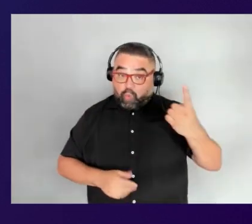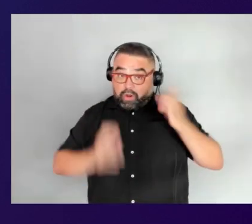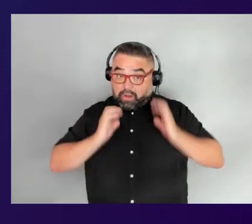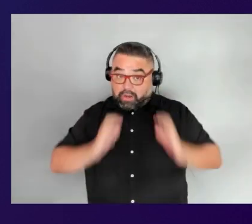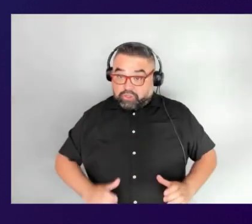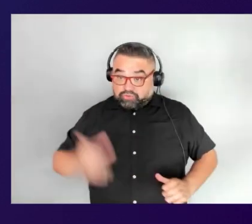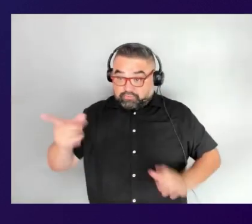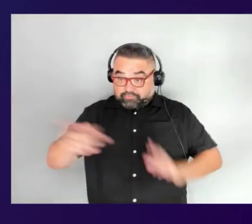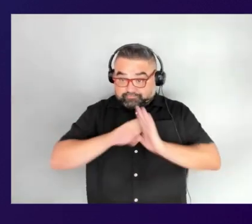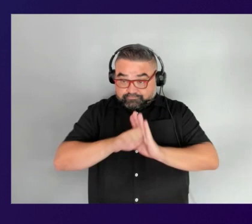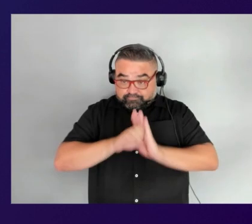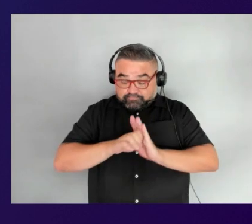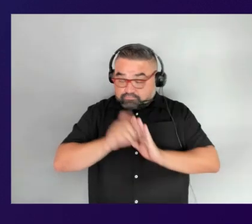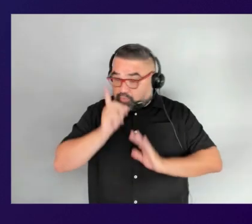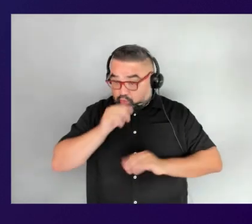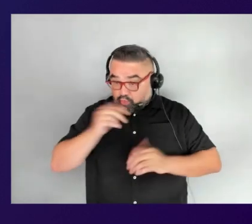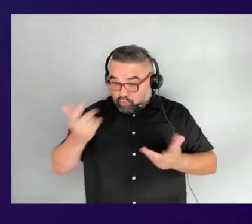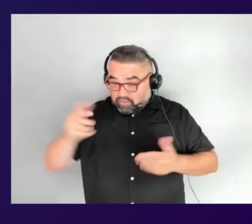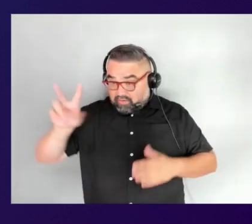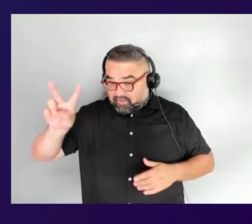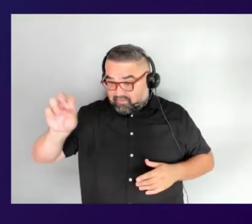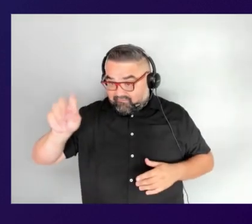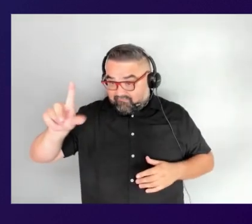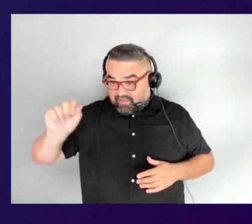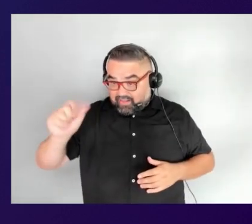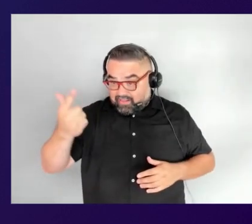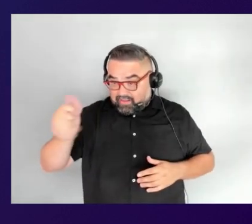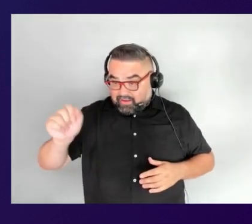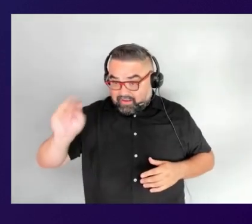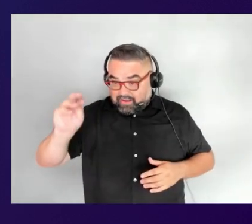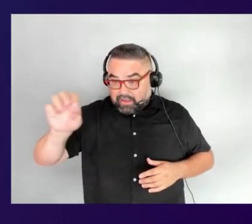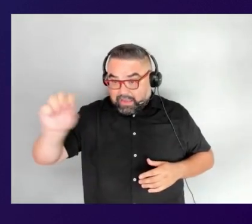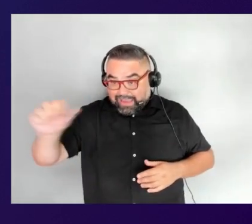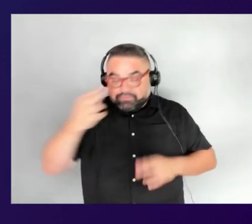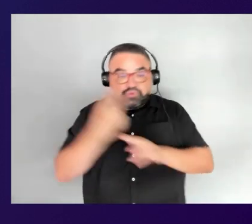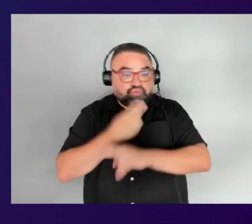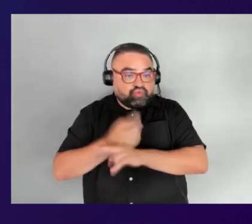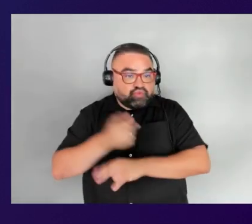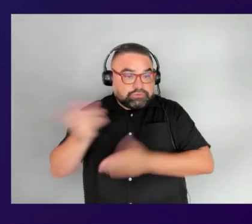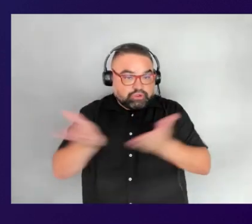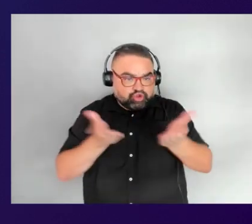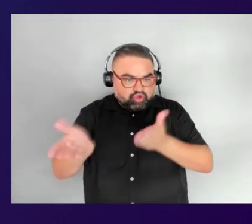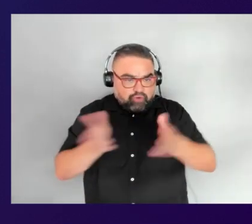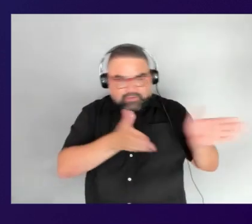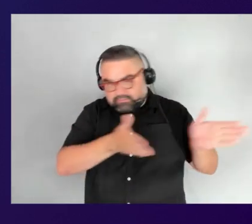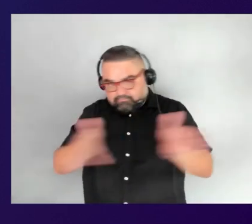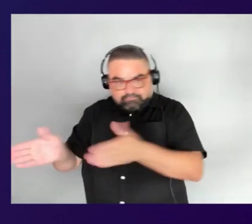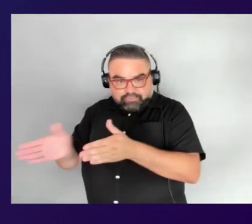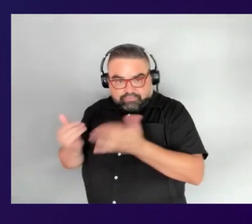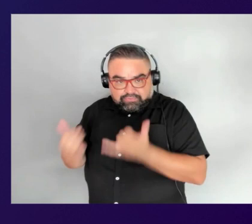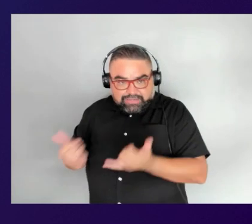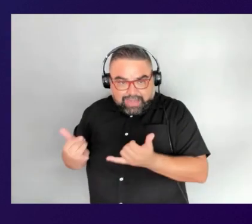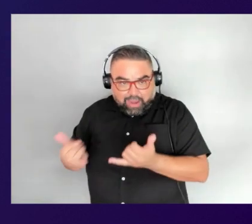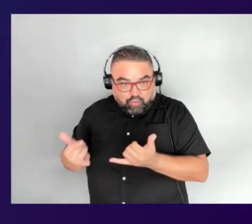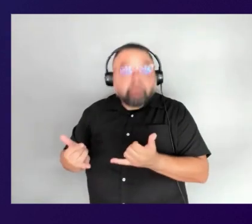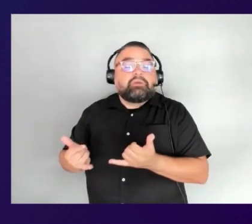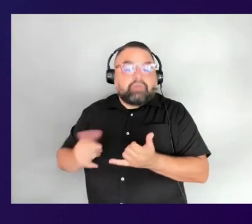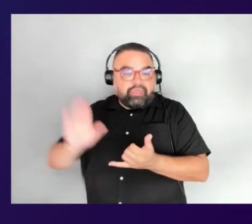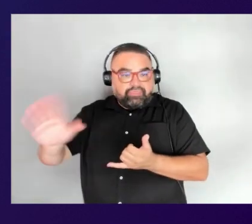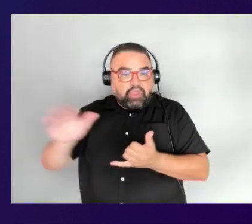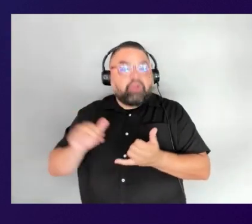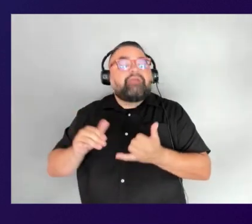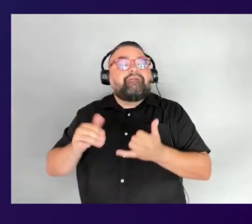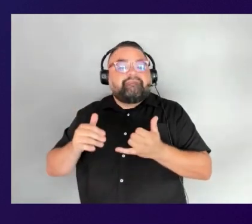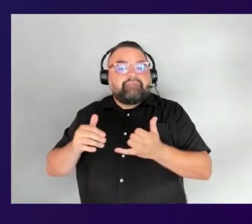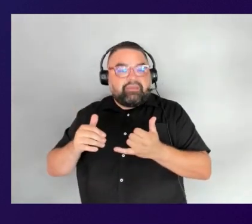for OpenZFS, Vela Games migrated to using the service and is actually able to reduce their video game build times.